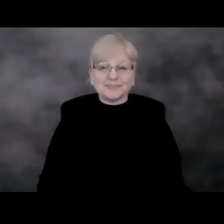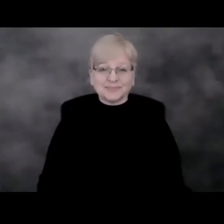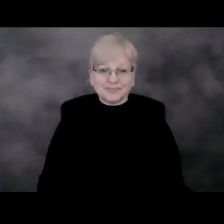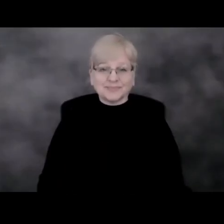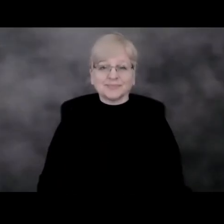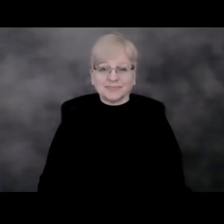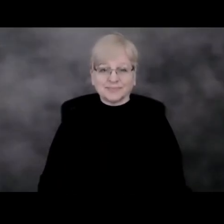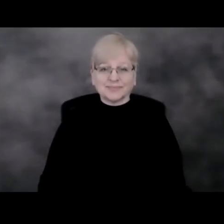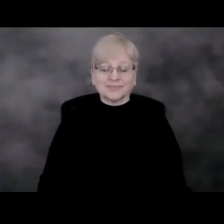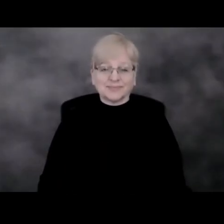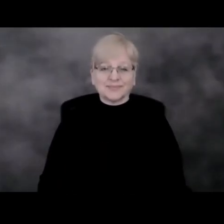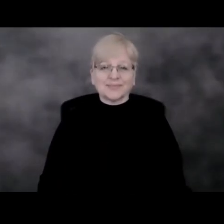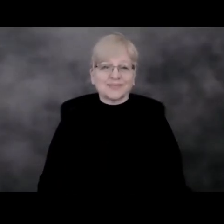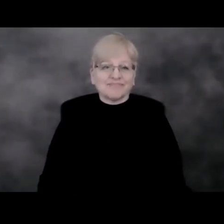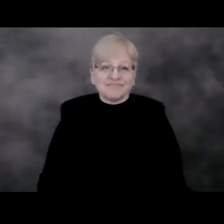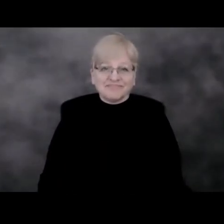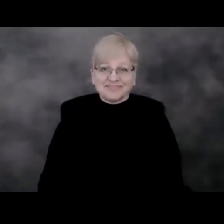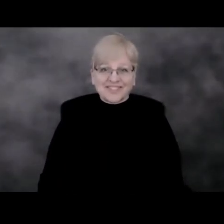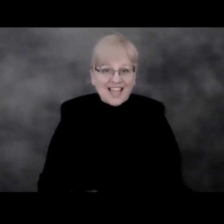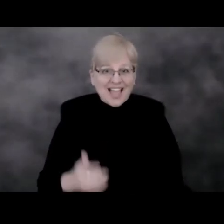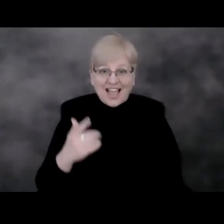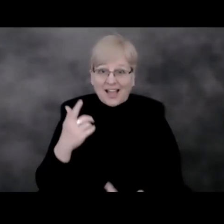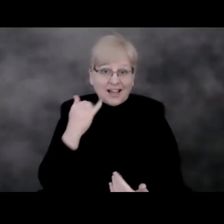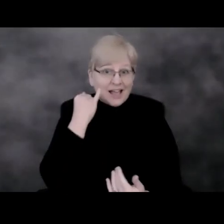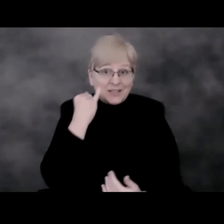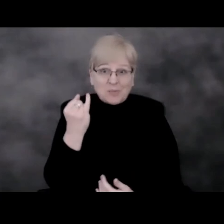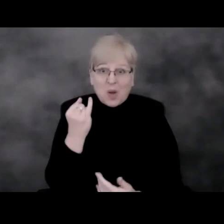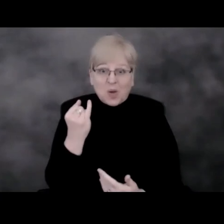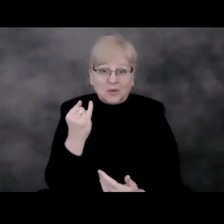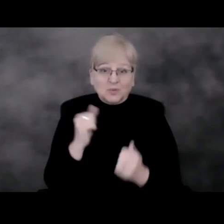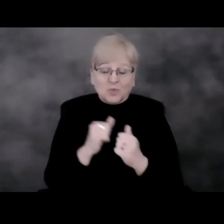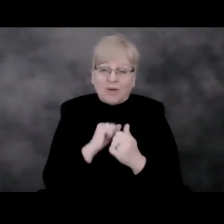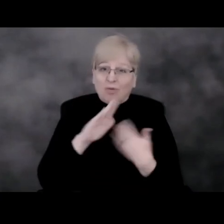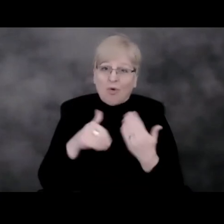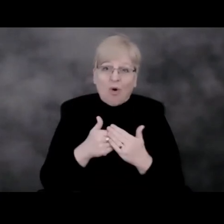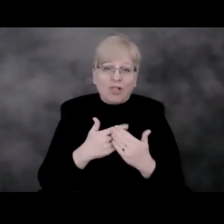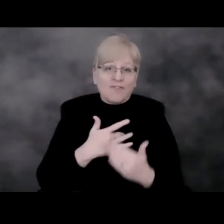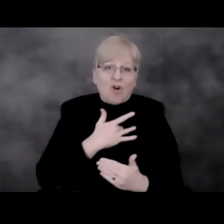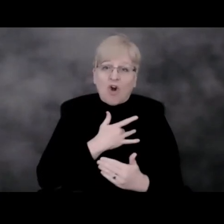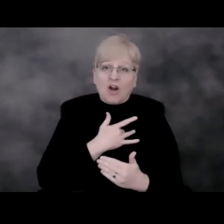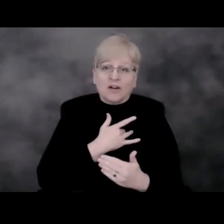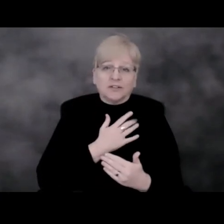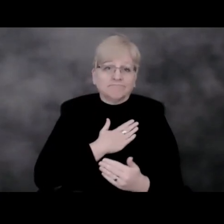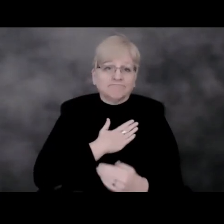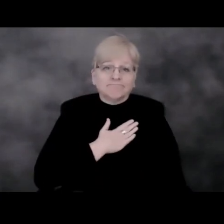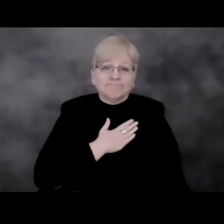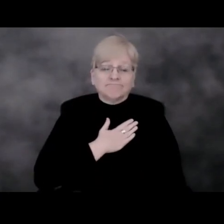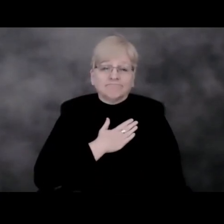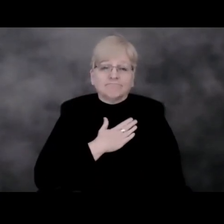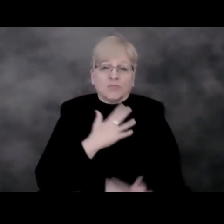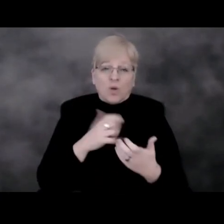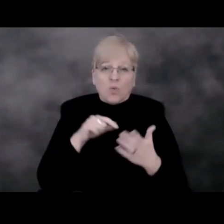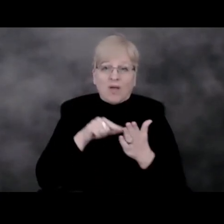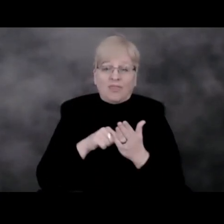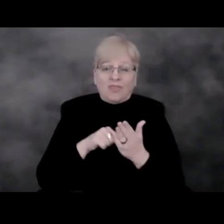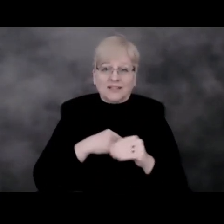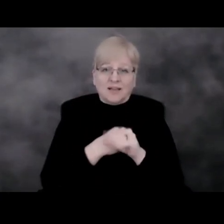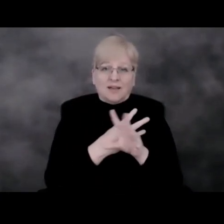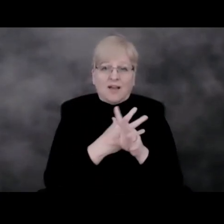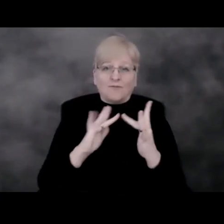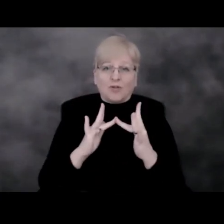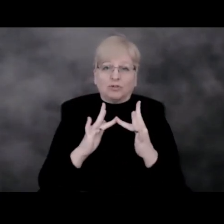I suppose I want to say with all of our heart, we really want this virtual opportunity